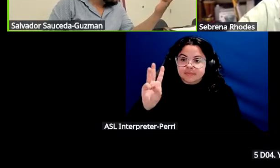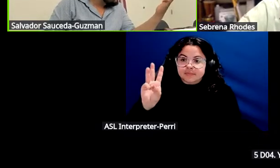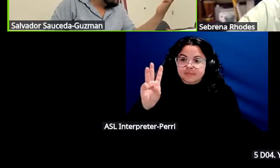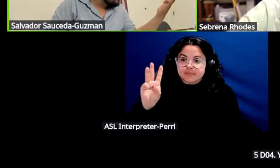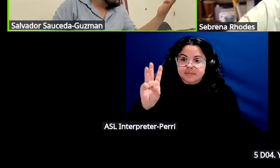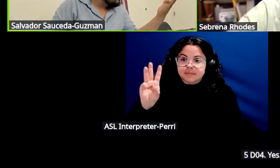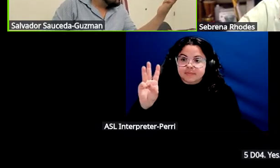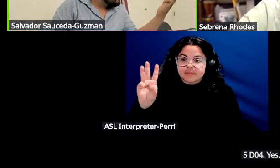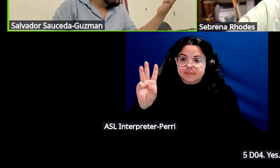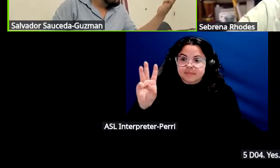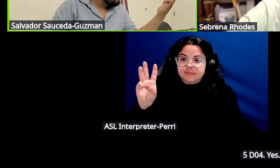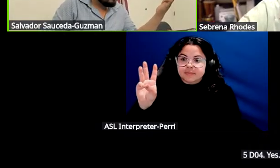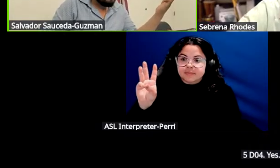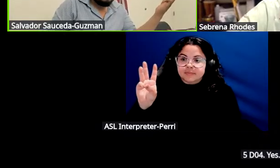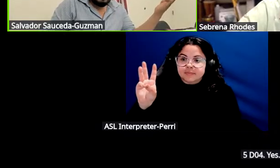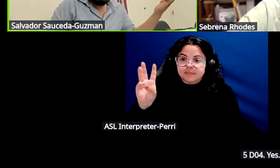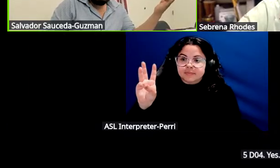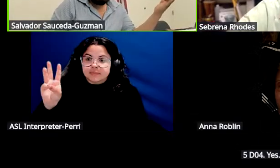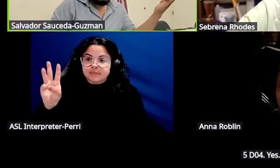5D06.